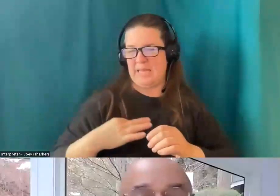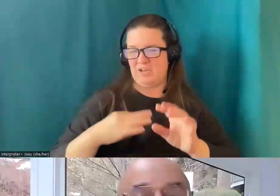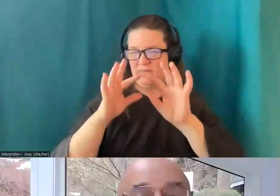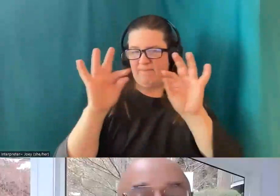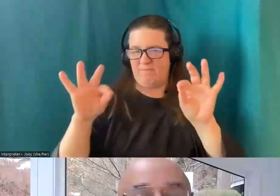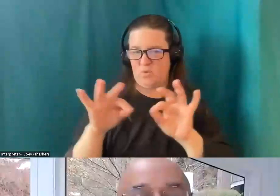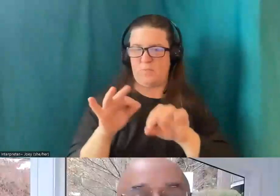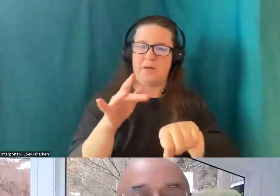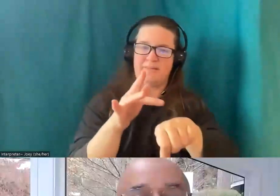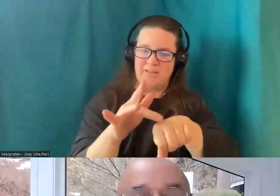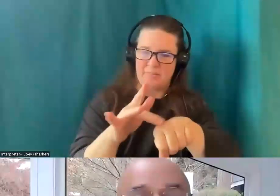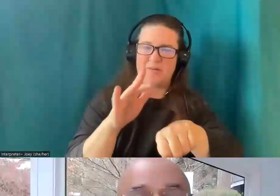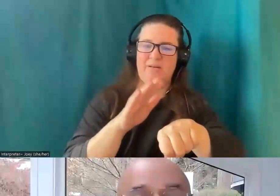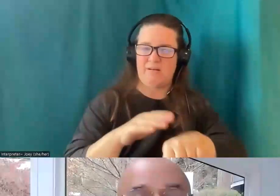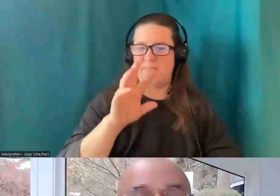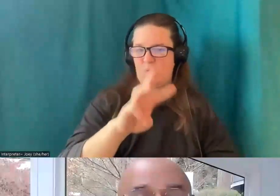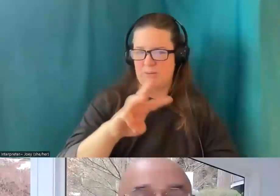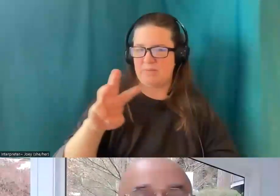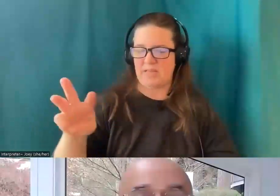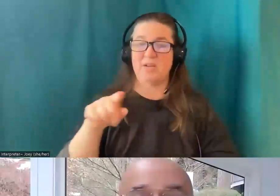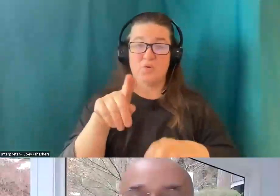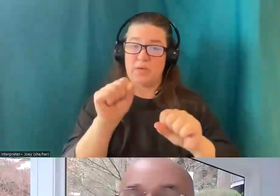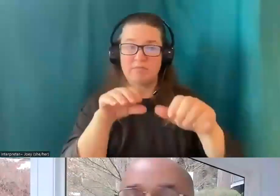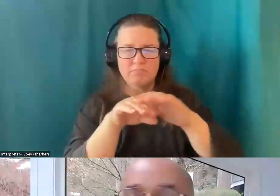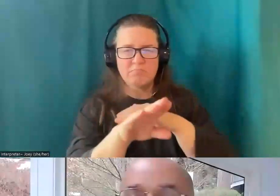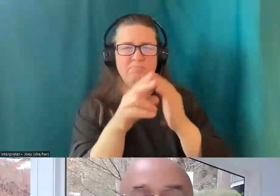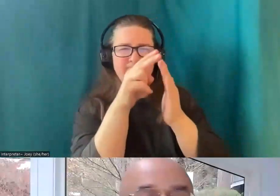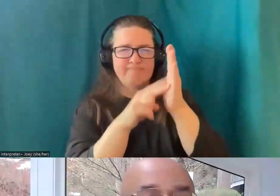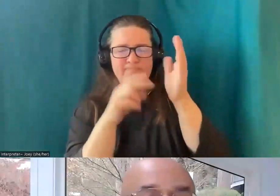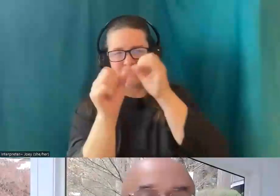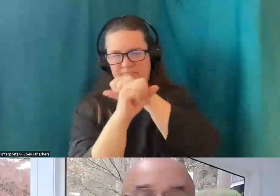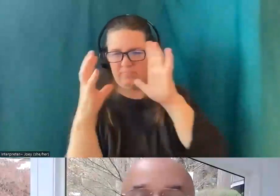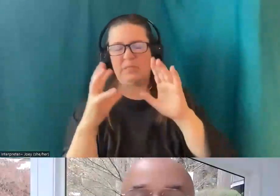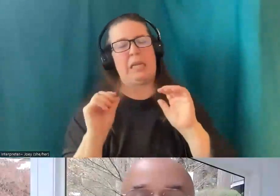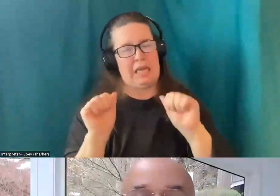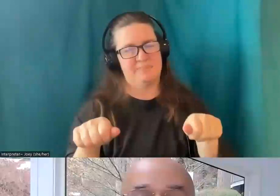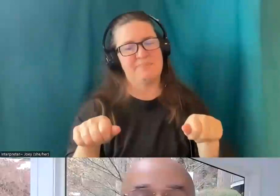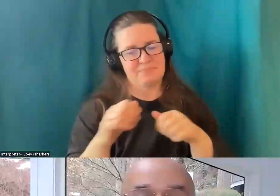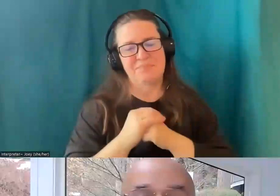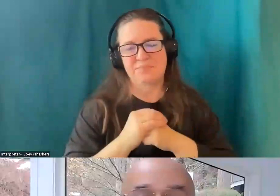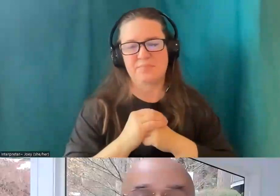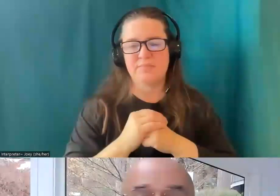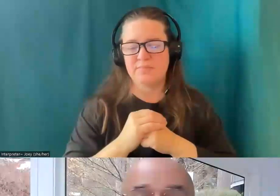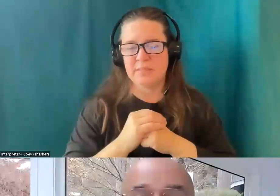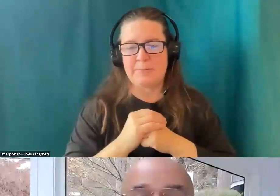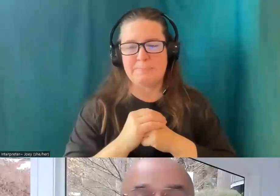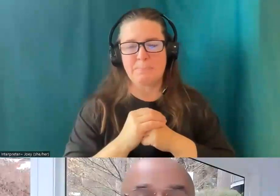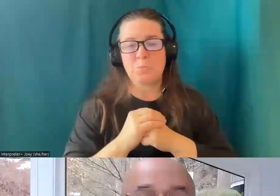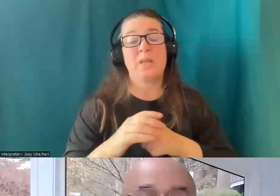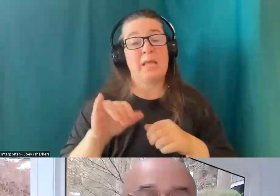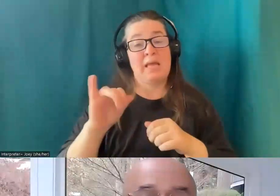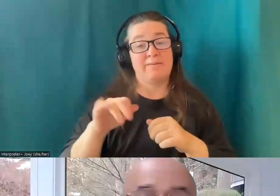answer. Also, I know I mentioned groups that have applied for a grant before may already have a login. Just to reiterate on that